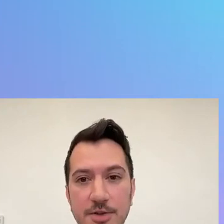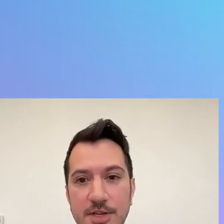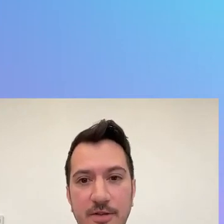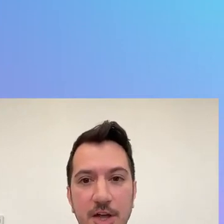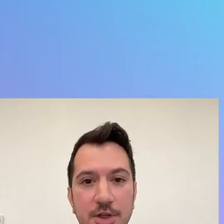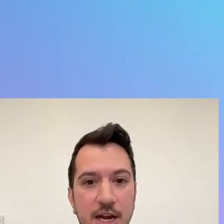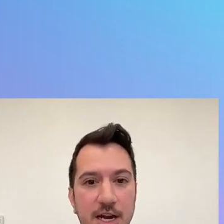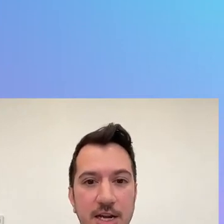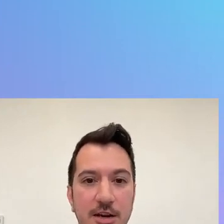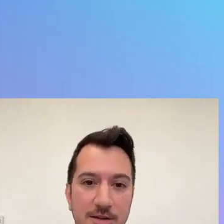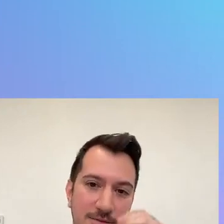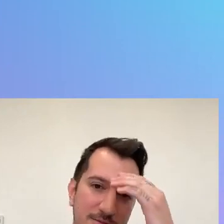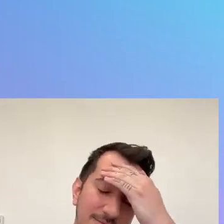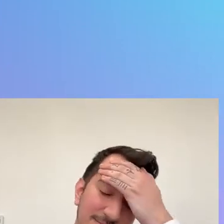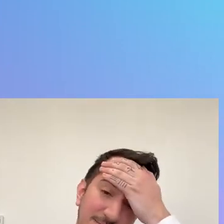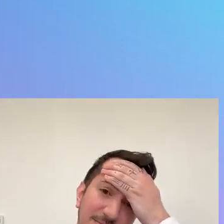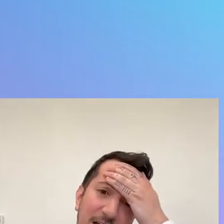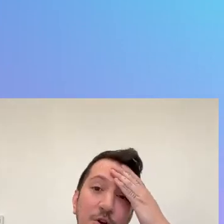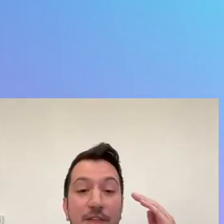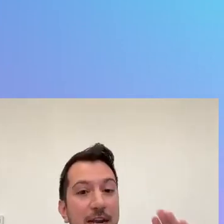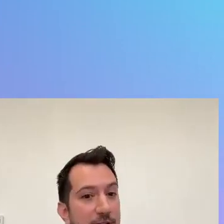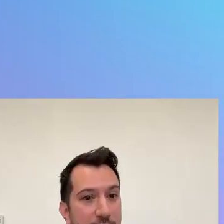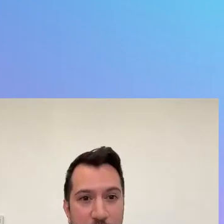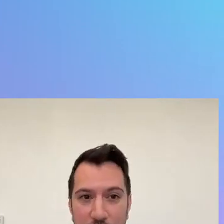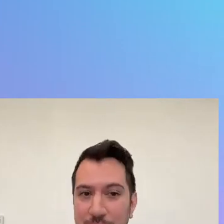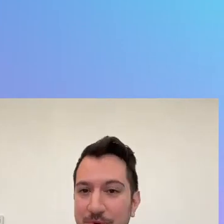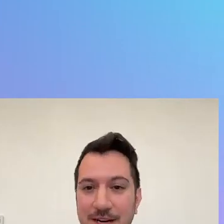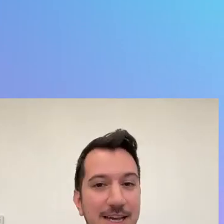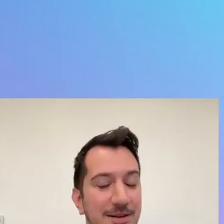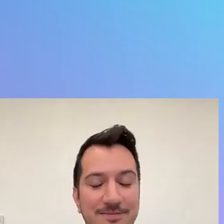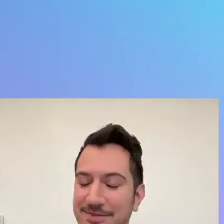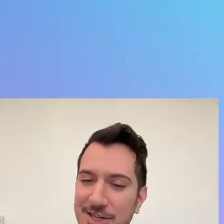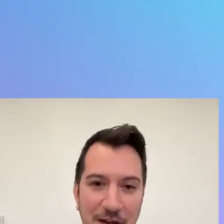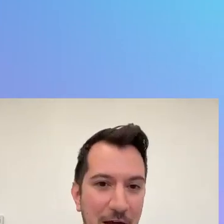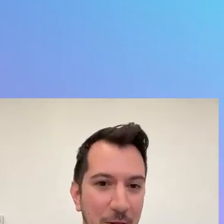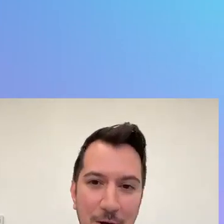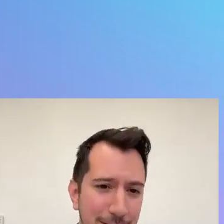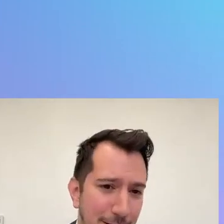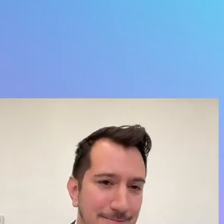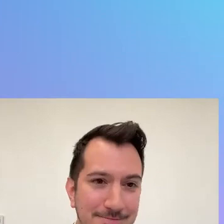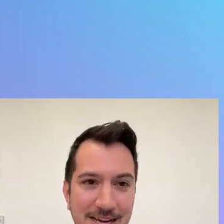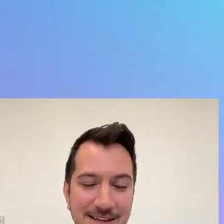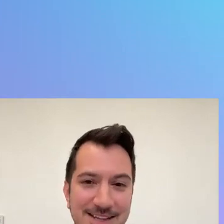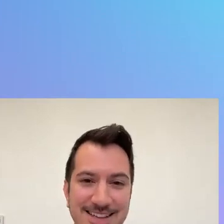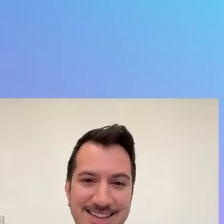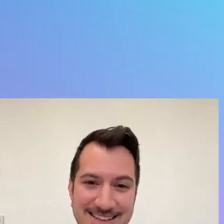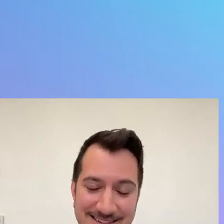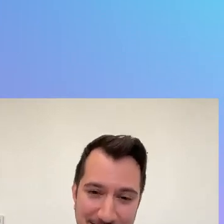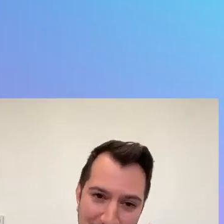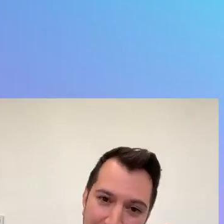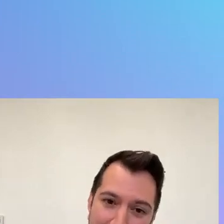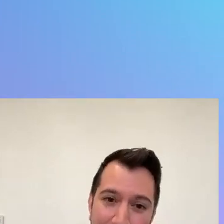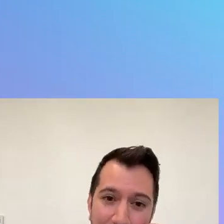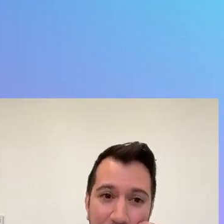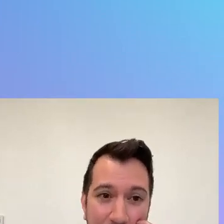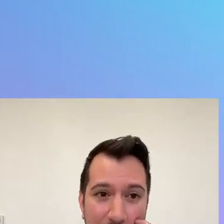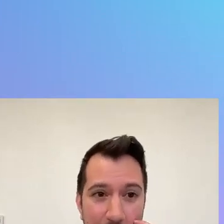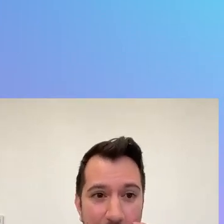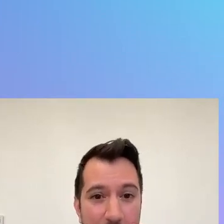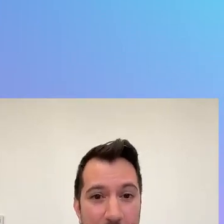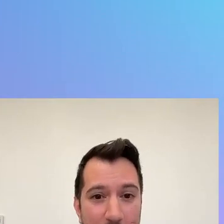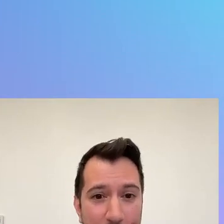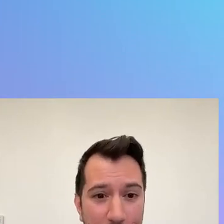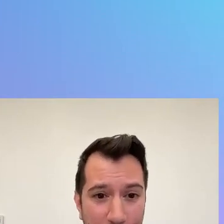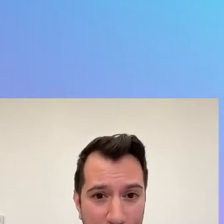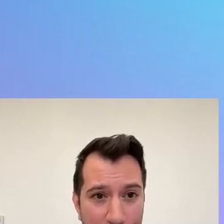correct LC value that I need. I don't know if that answers the question, but again, it's a dialogue, Yeah, and we'll go to some of the other